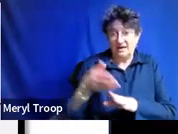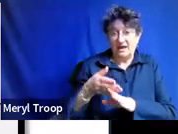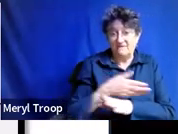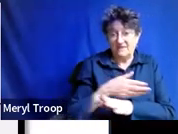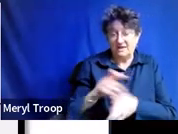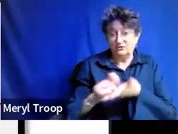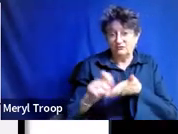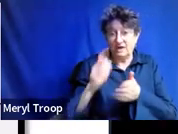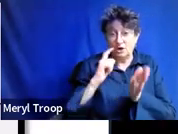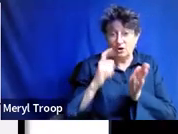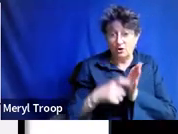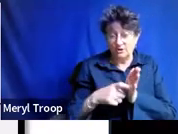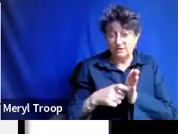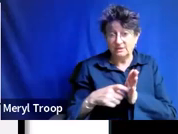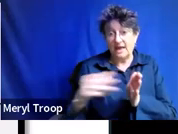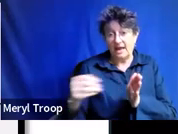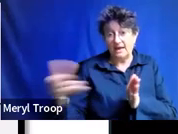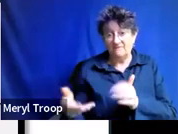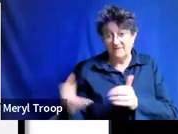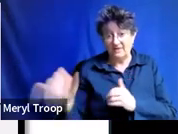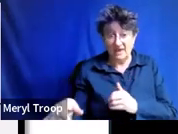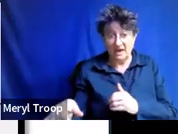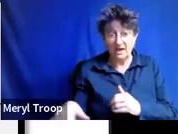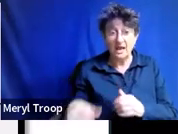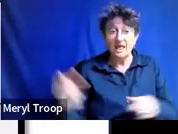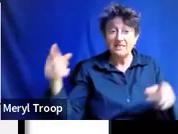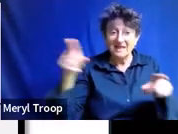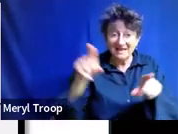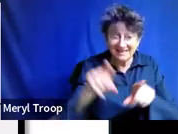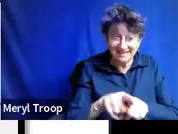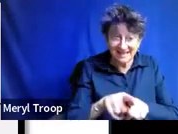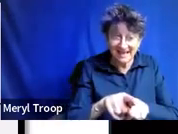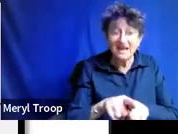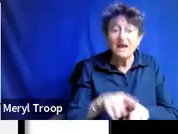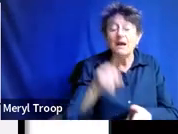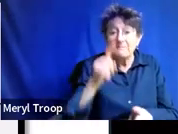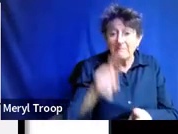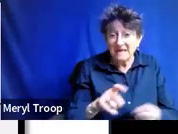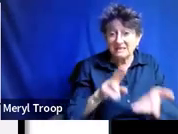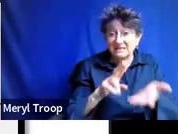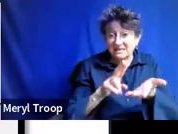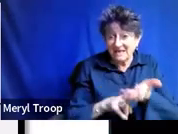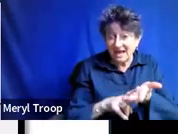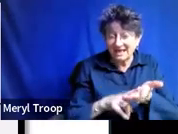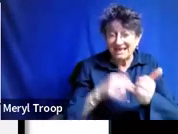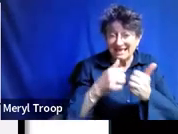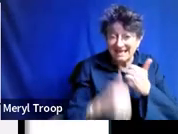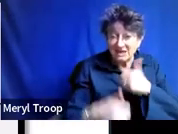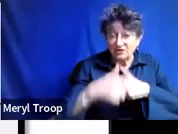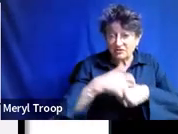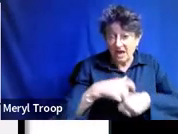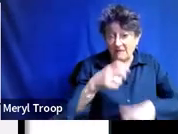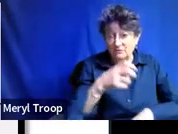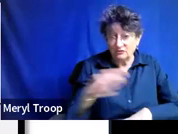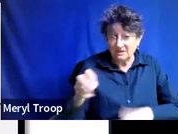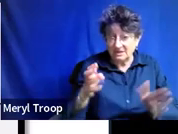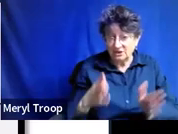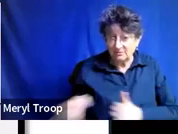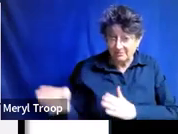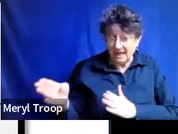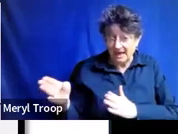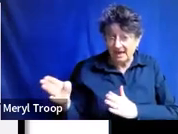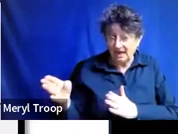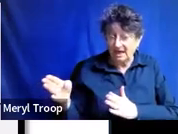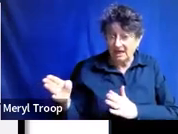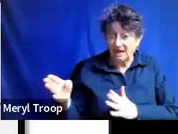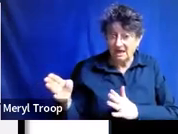the consent needs to be signed for every meeting where transition planning is discussed. So if the advanced written notice is checked